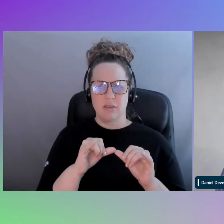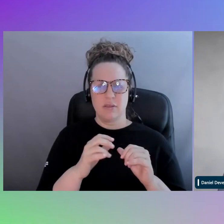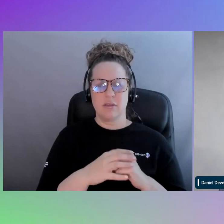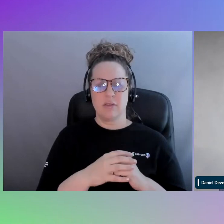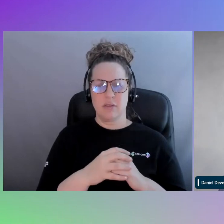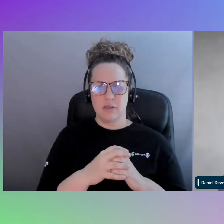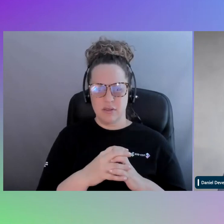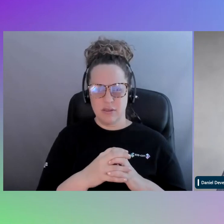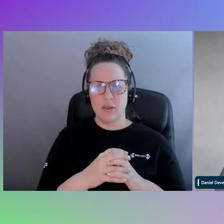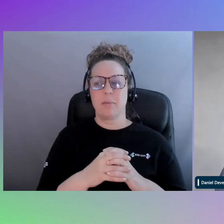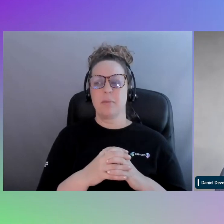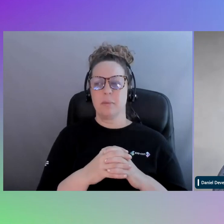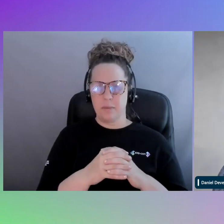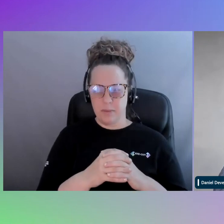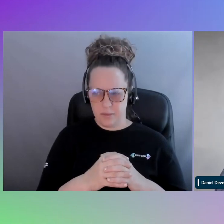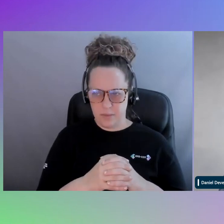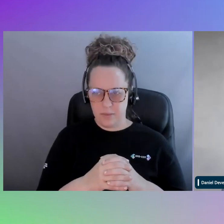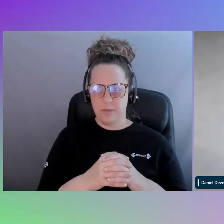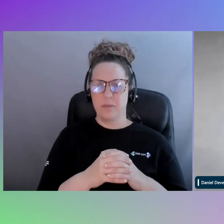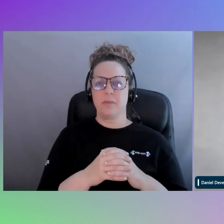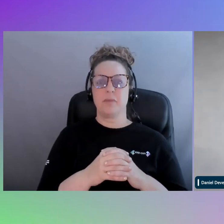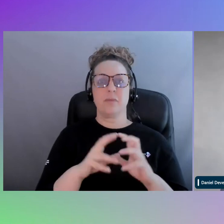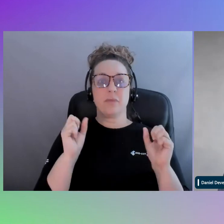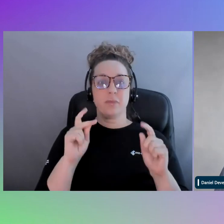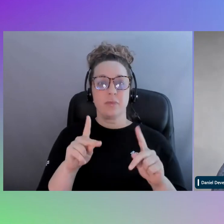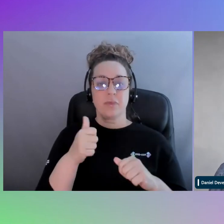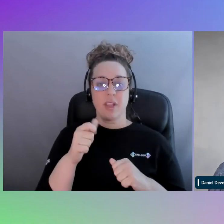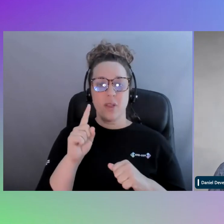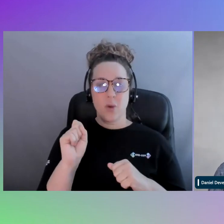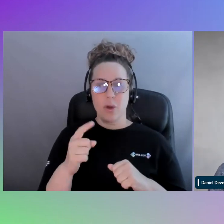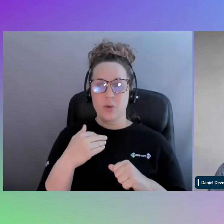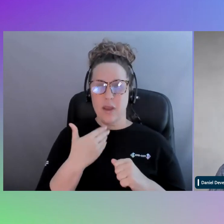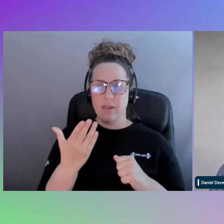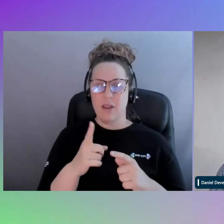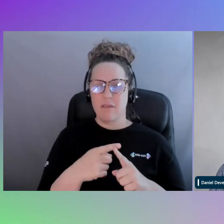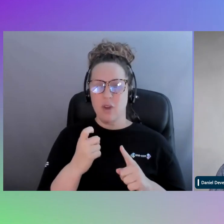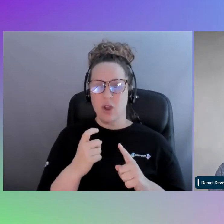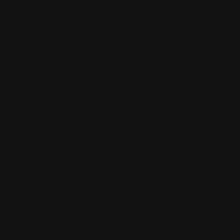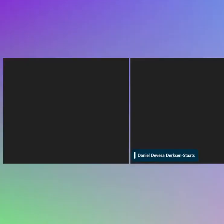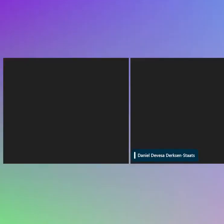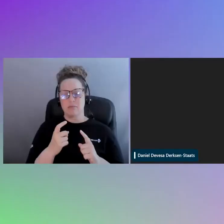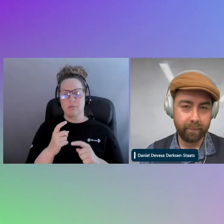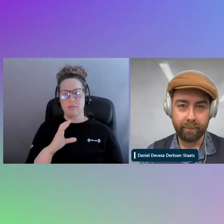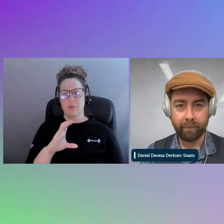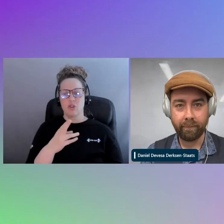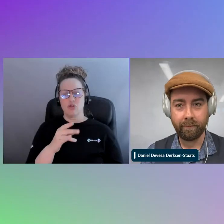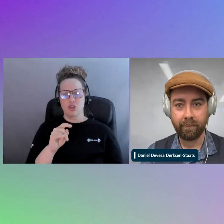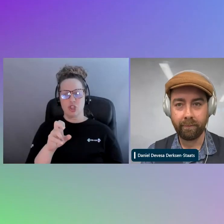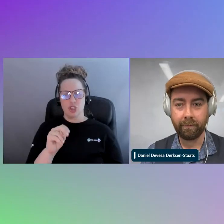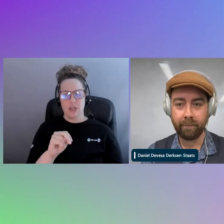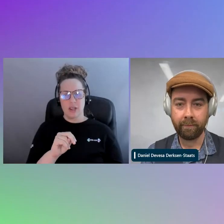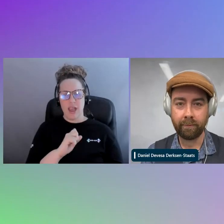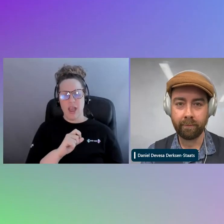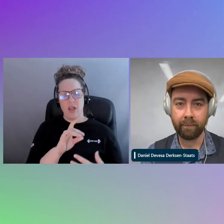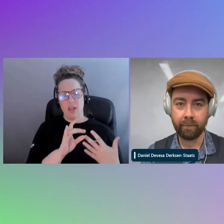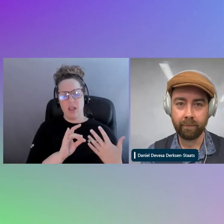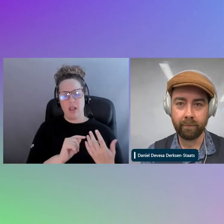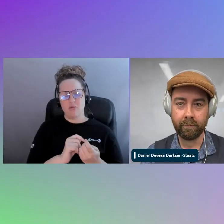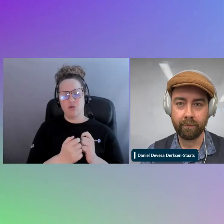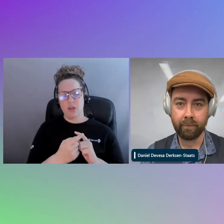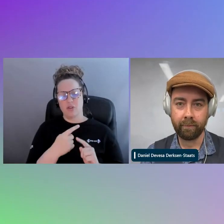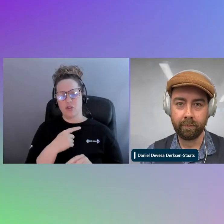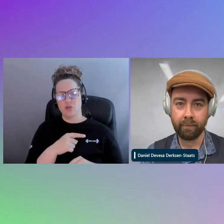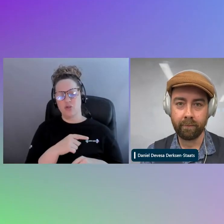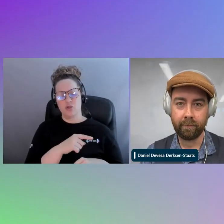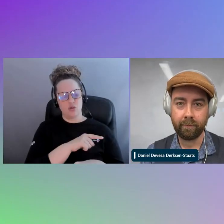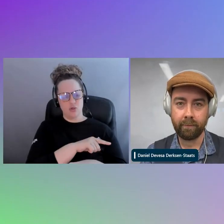Mhm. Yep. All right, another question we've got here from Christian is, how do these options translate to